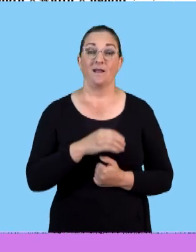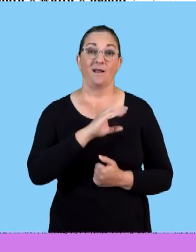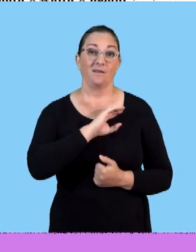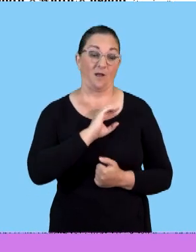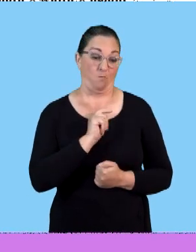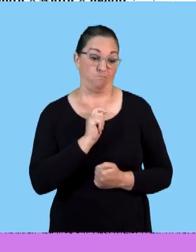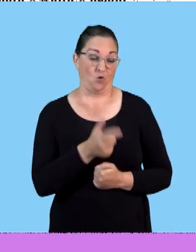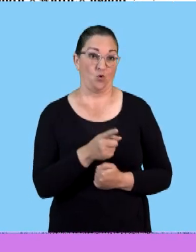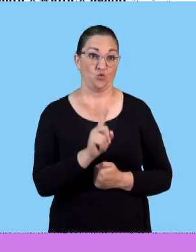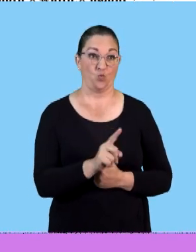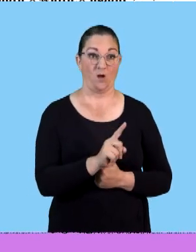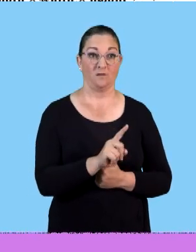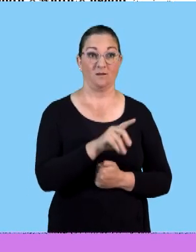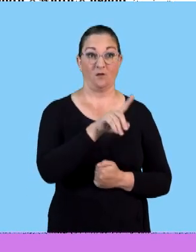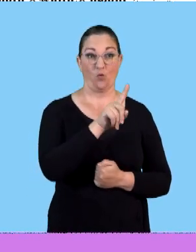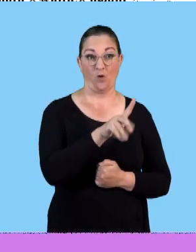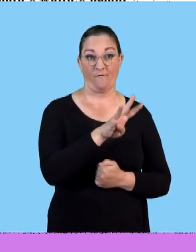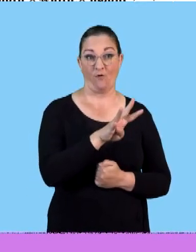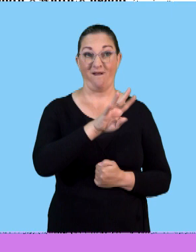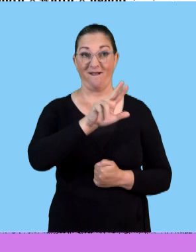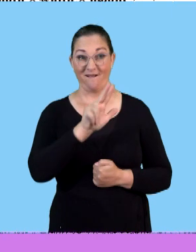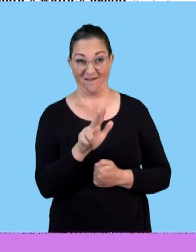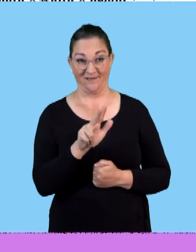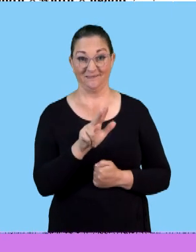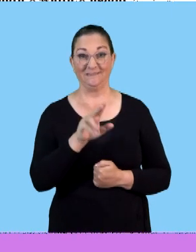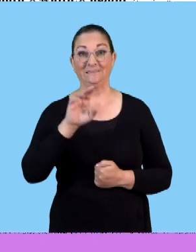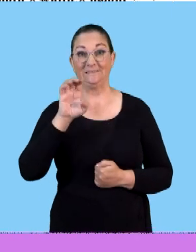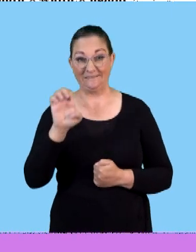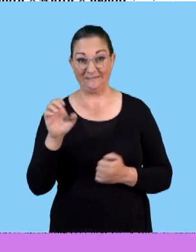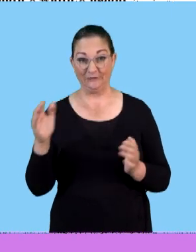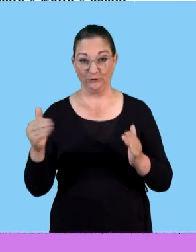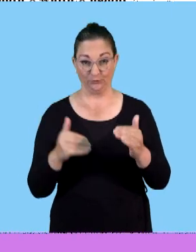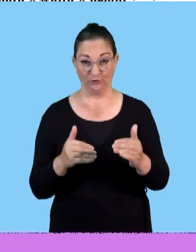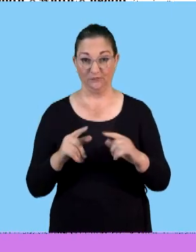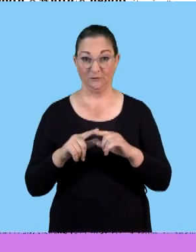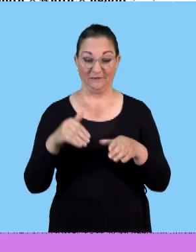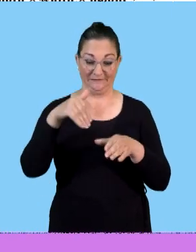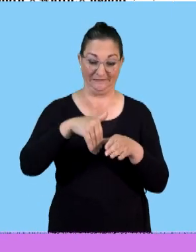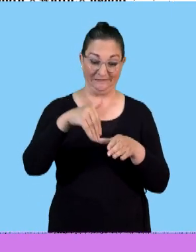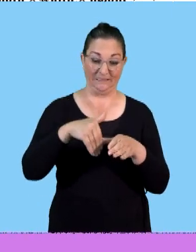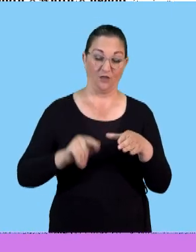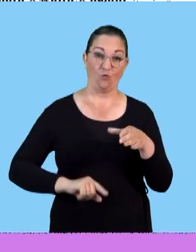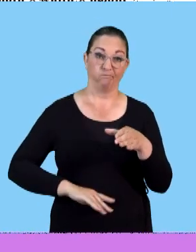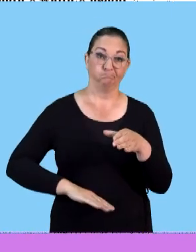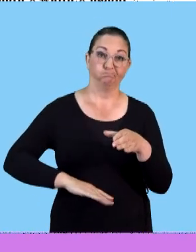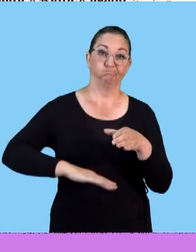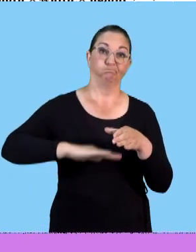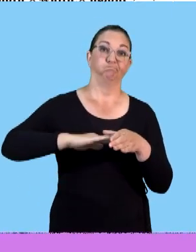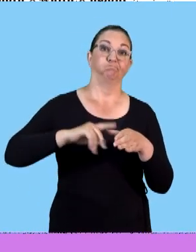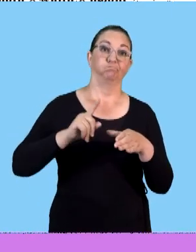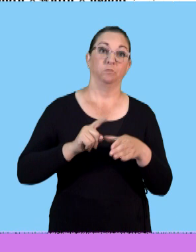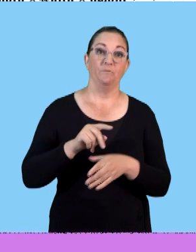bought 148 type E boxes. Right? The inside volume of a type E box